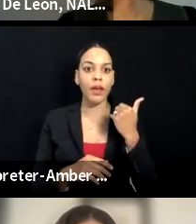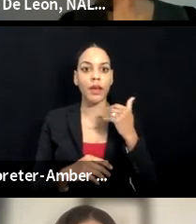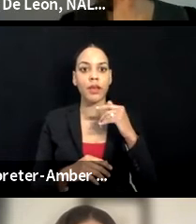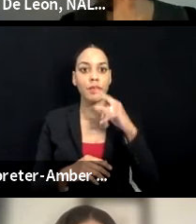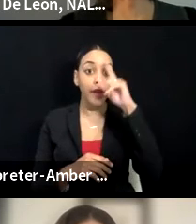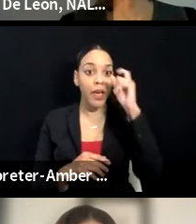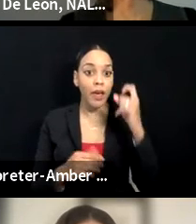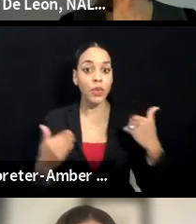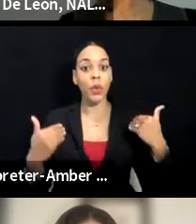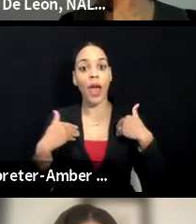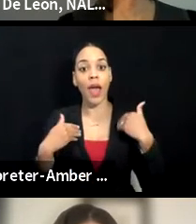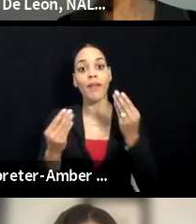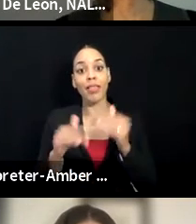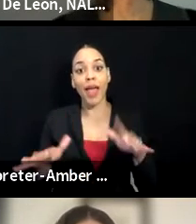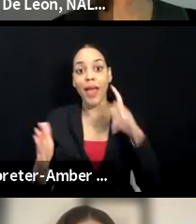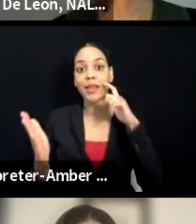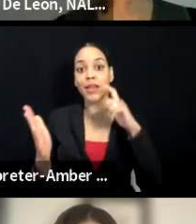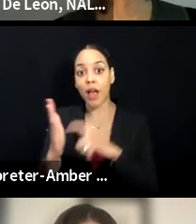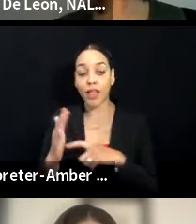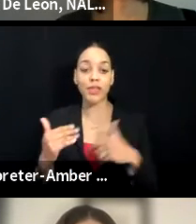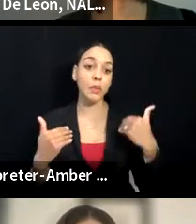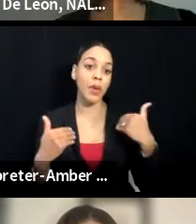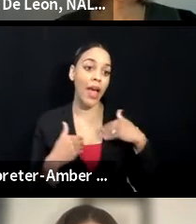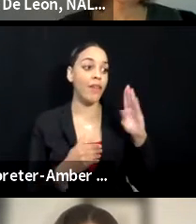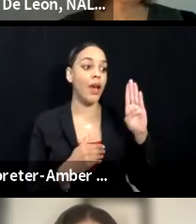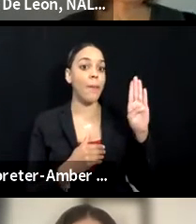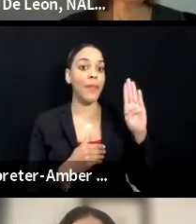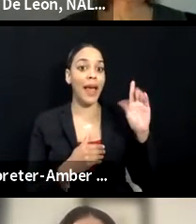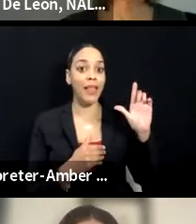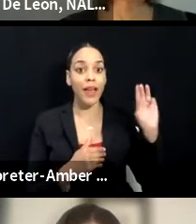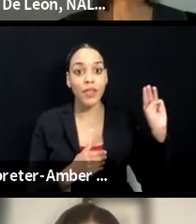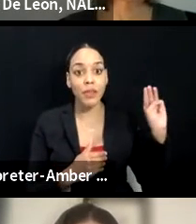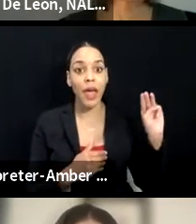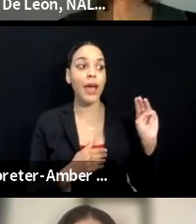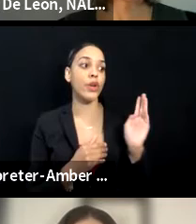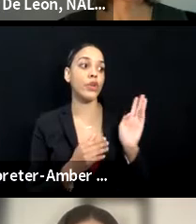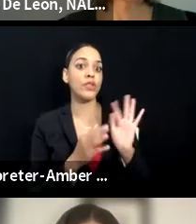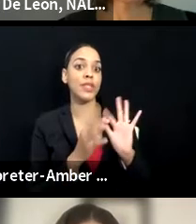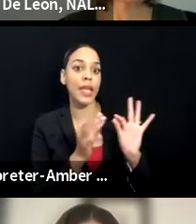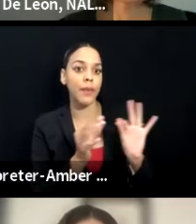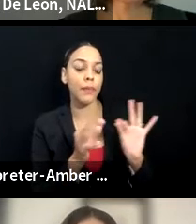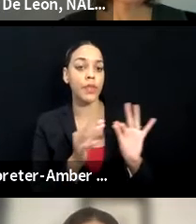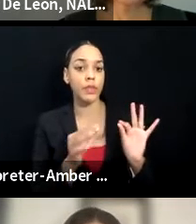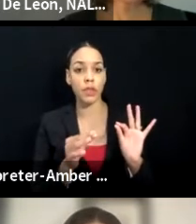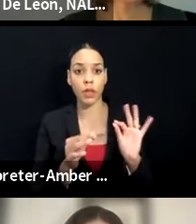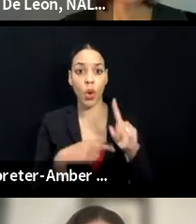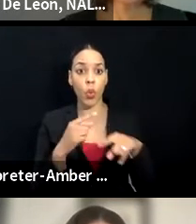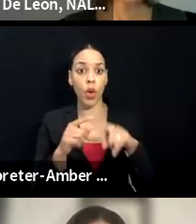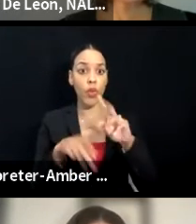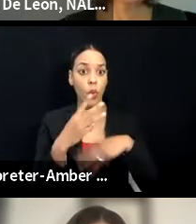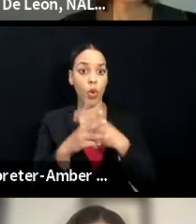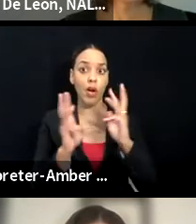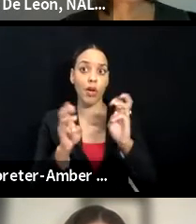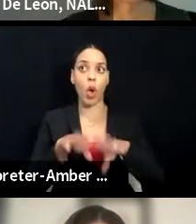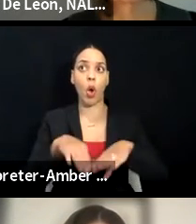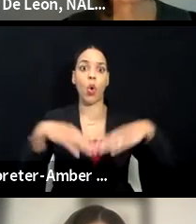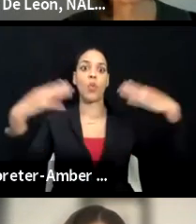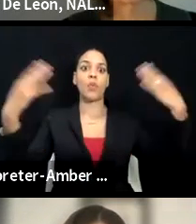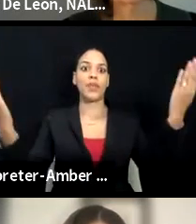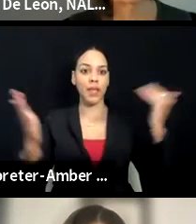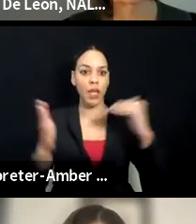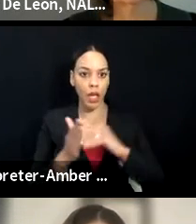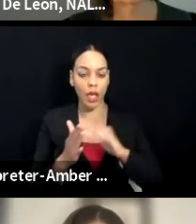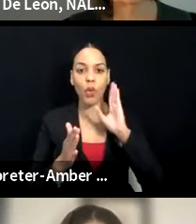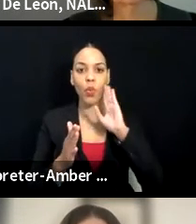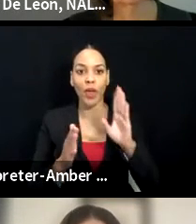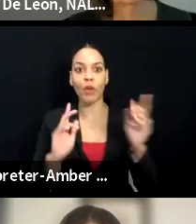and these Black Lives Matter statements, that the world, once we completely reopen, is going to be any more equitable than it